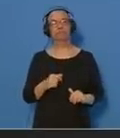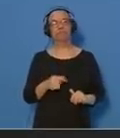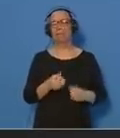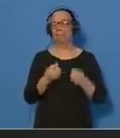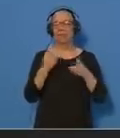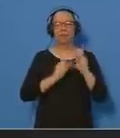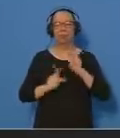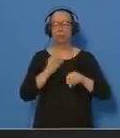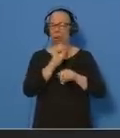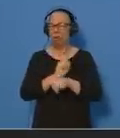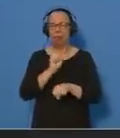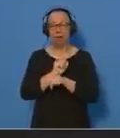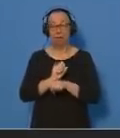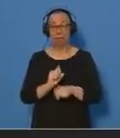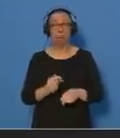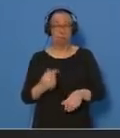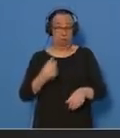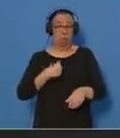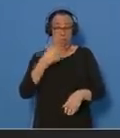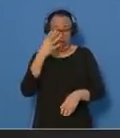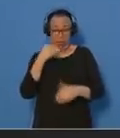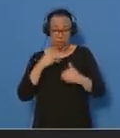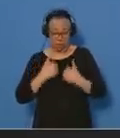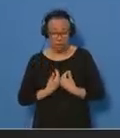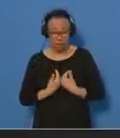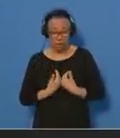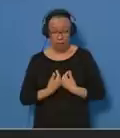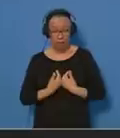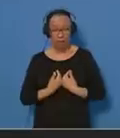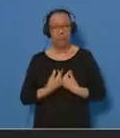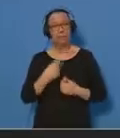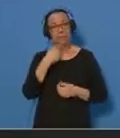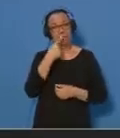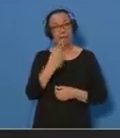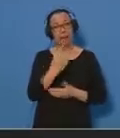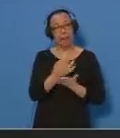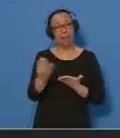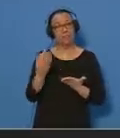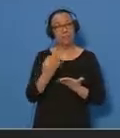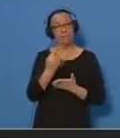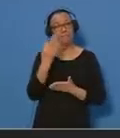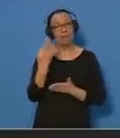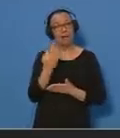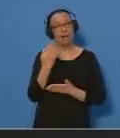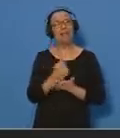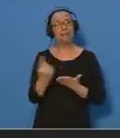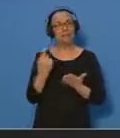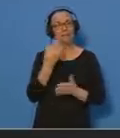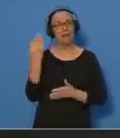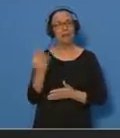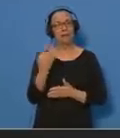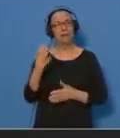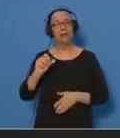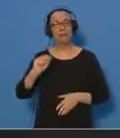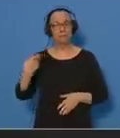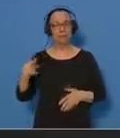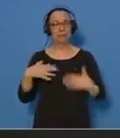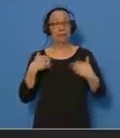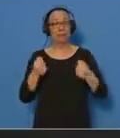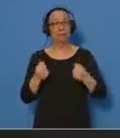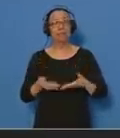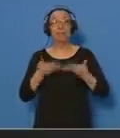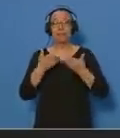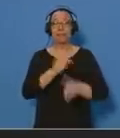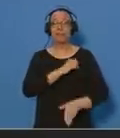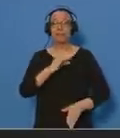people who are working. So just as I'm tired, and as I had said on Friday that the Ministry of Health gave their staff some time off this